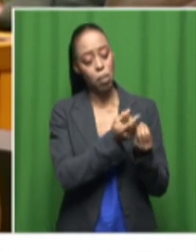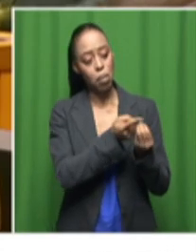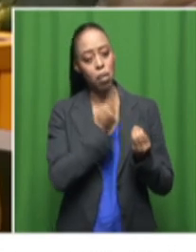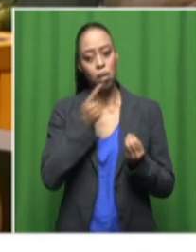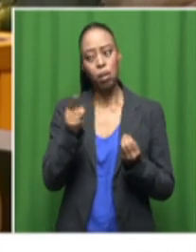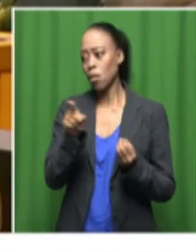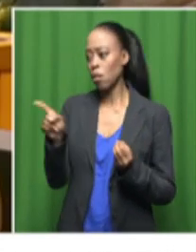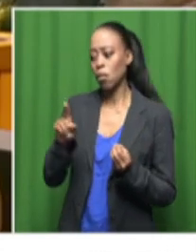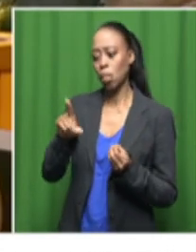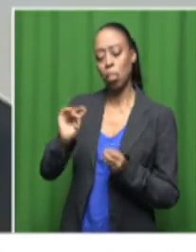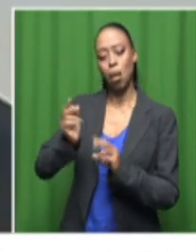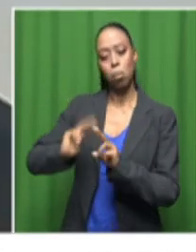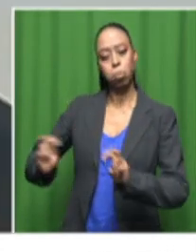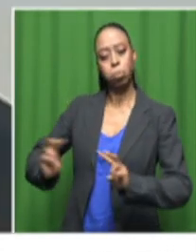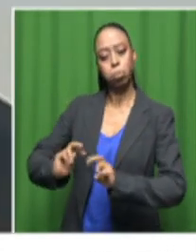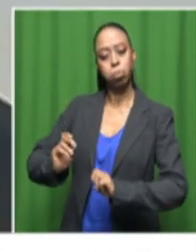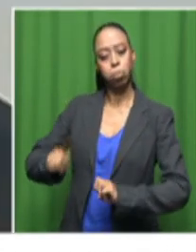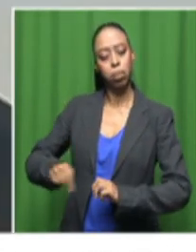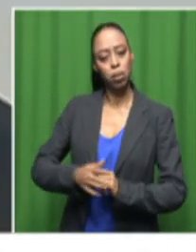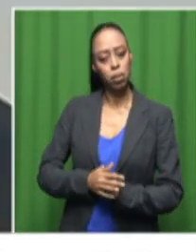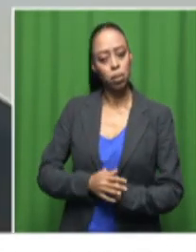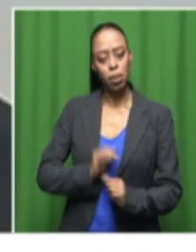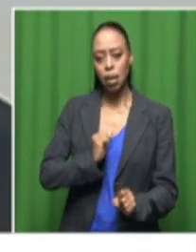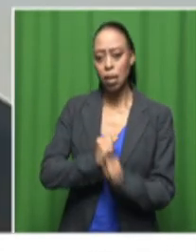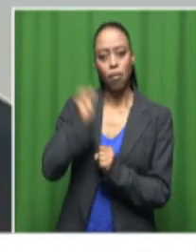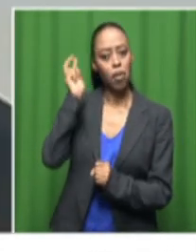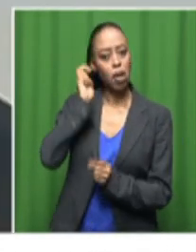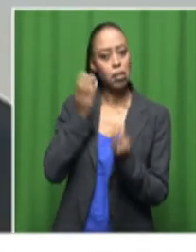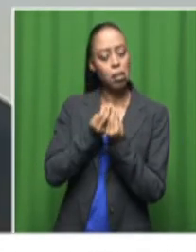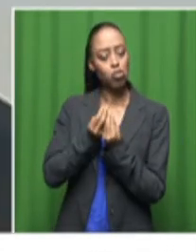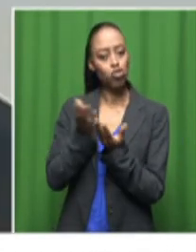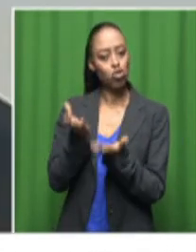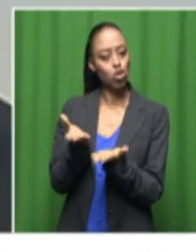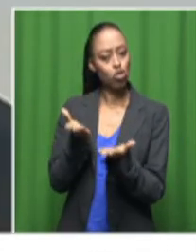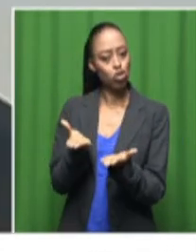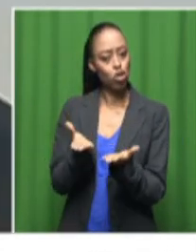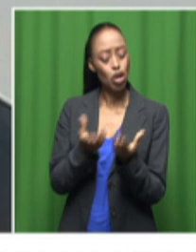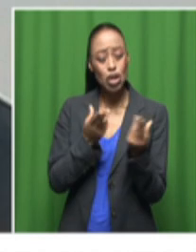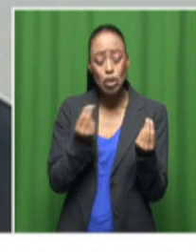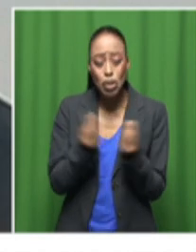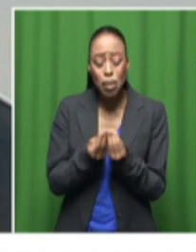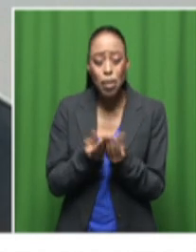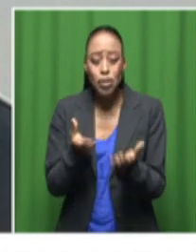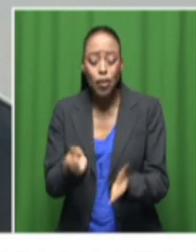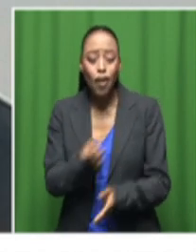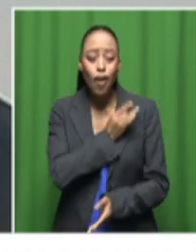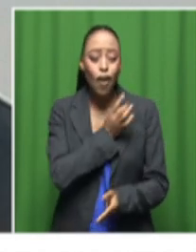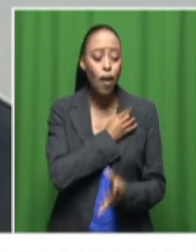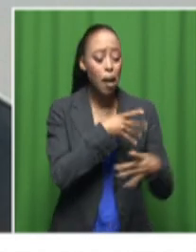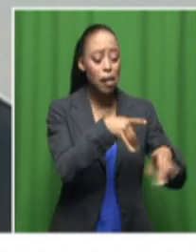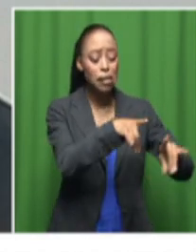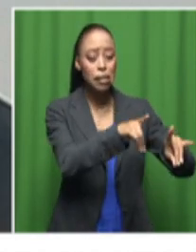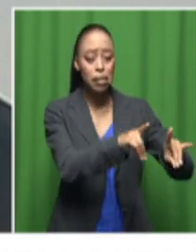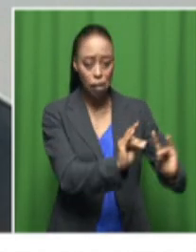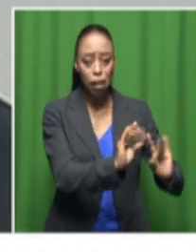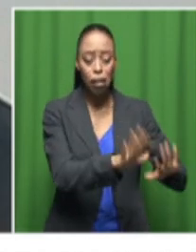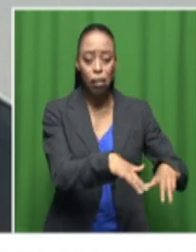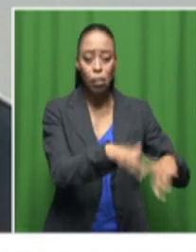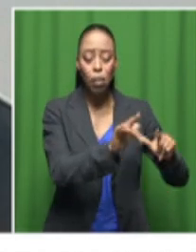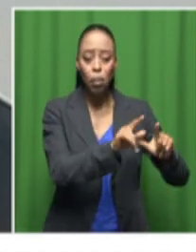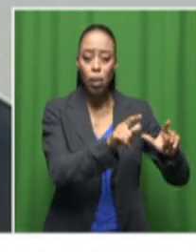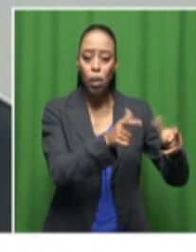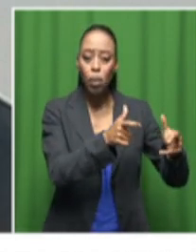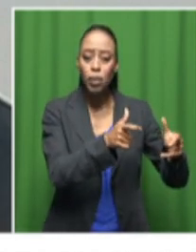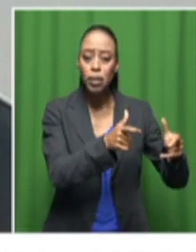probed. It is absolutely unheard of what Mr. Mpofu just now did. He threatens you as the chairperson of a parliamentary